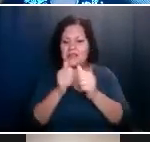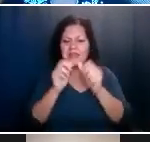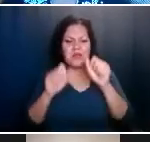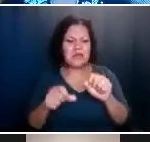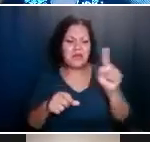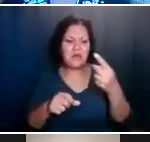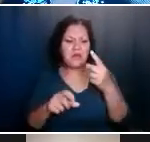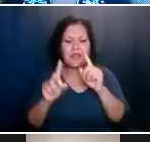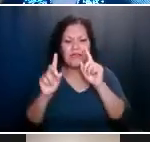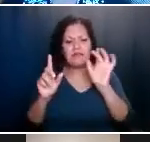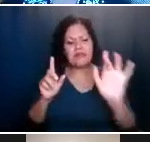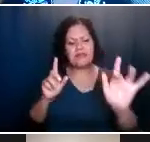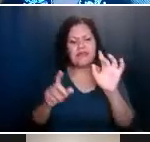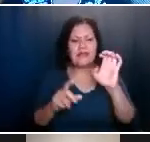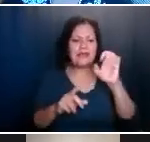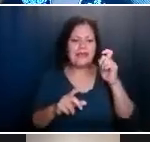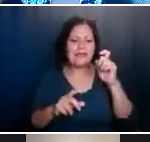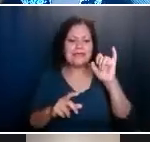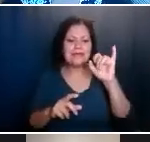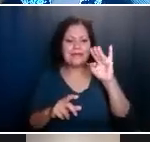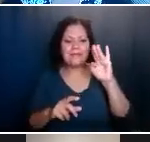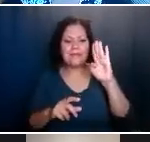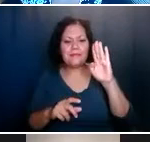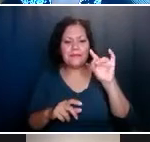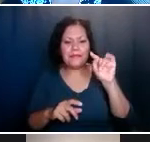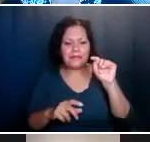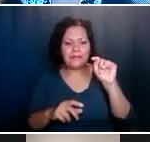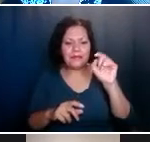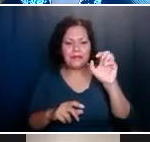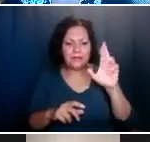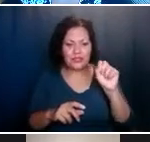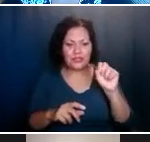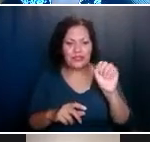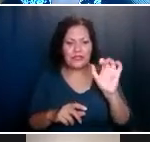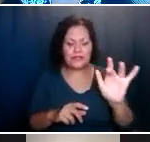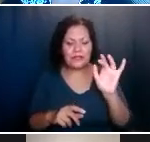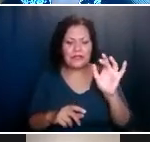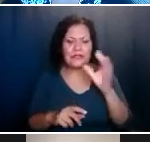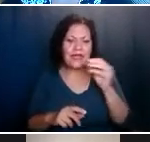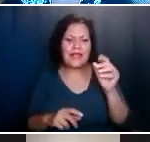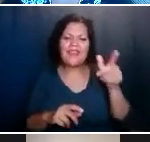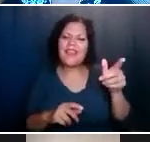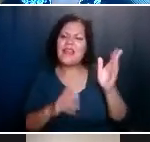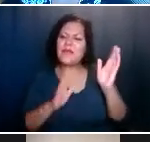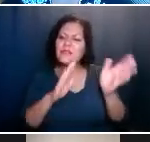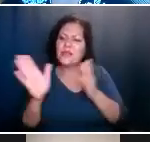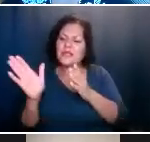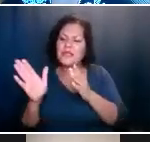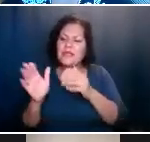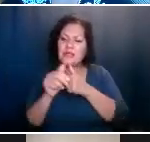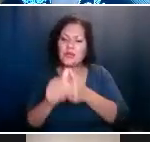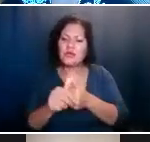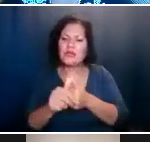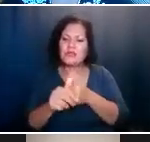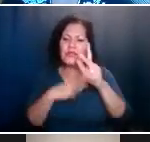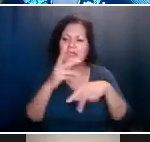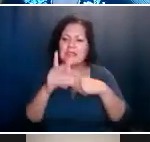exhibitors tab, and here everything is organized by types of service. So you can